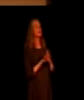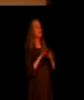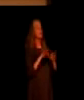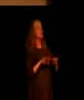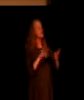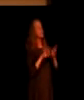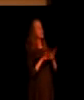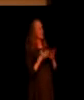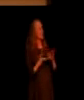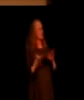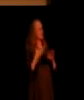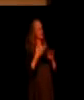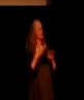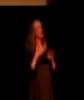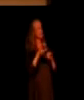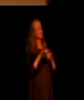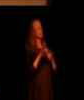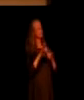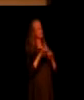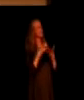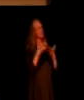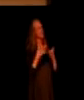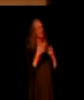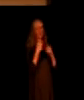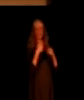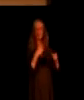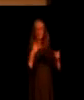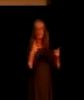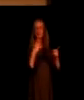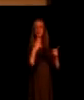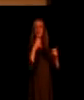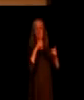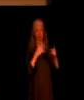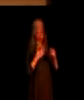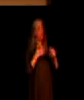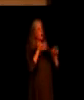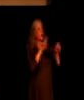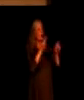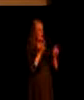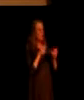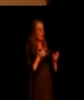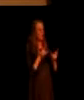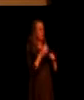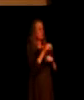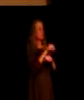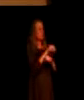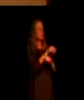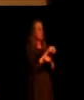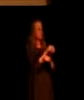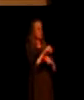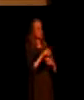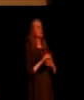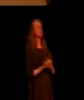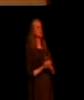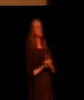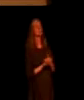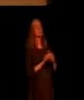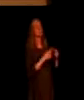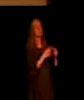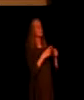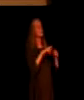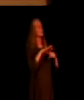thing I want to point out for kind of my theme of the night is initial NASA